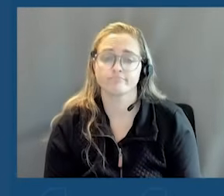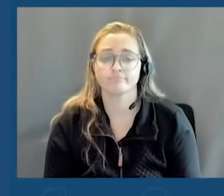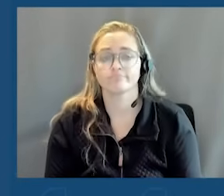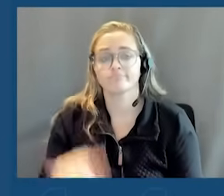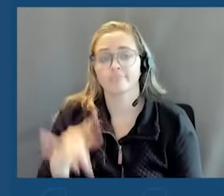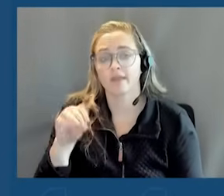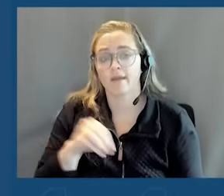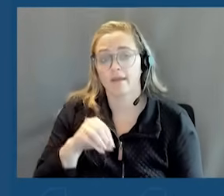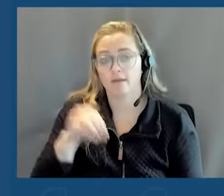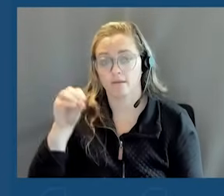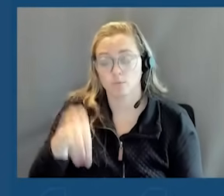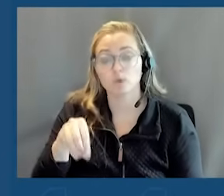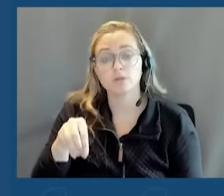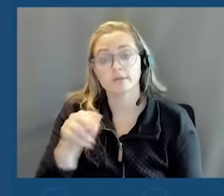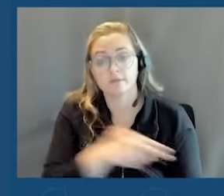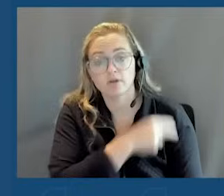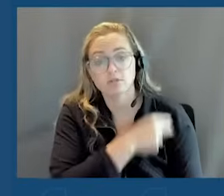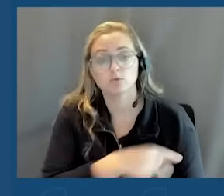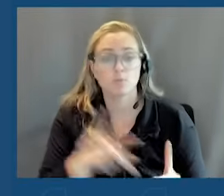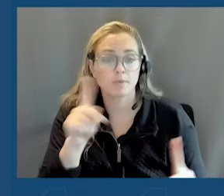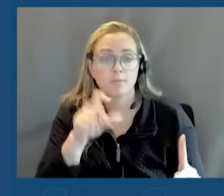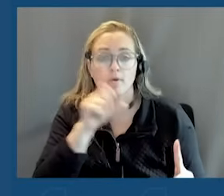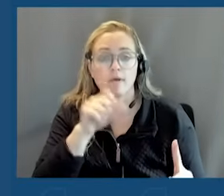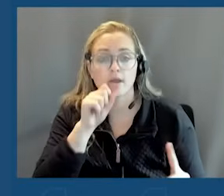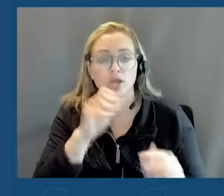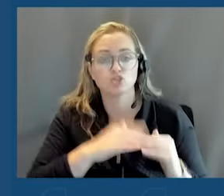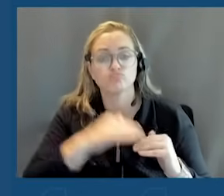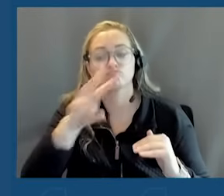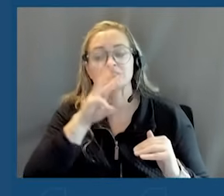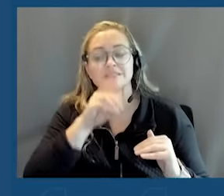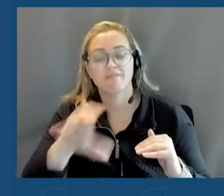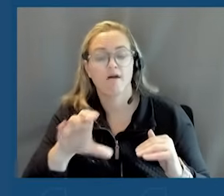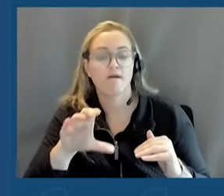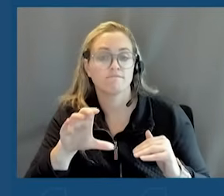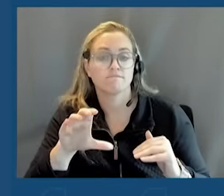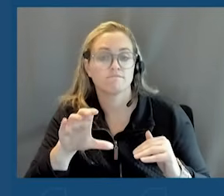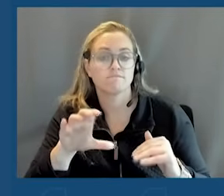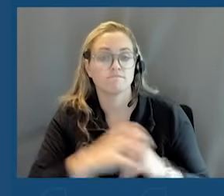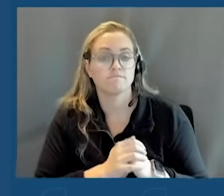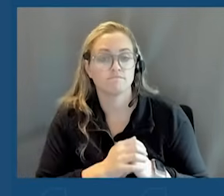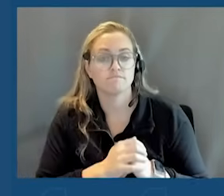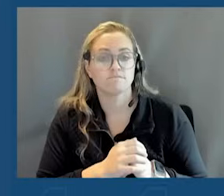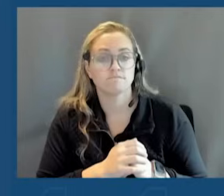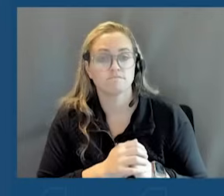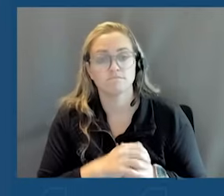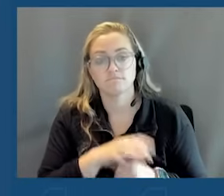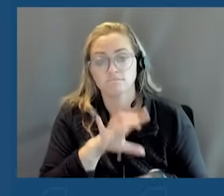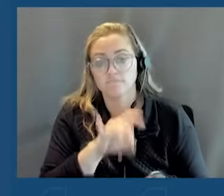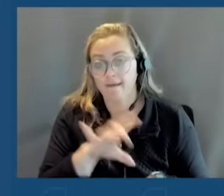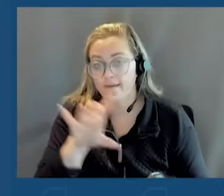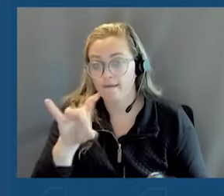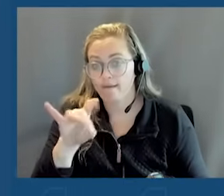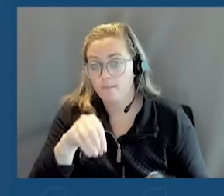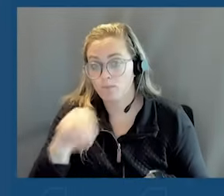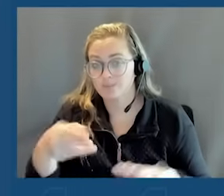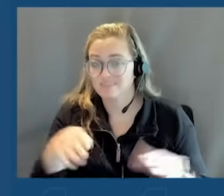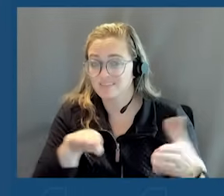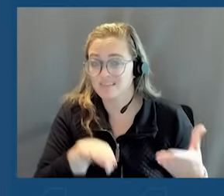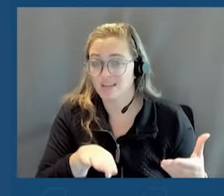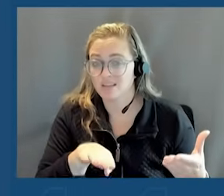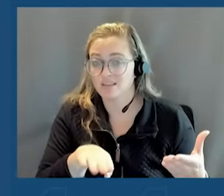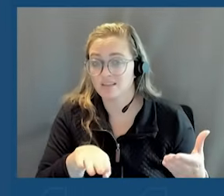80% of hospitalizations are people 65 and older. And 88% of COVID deaths are